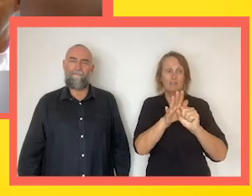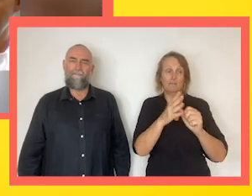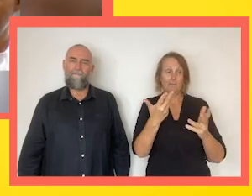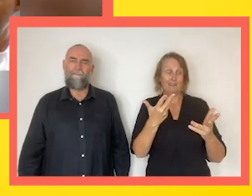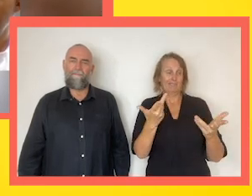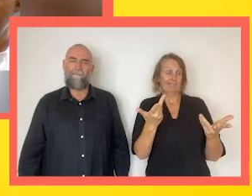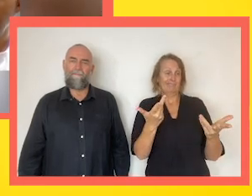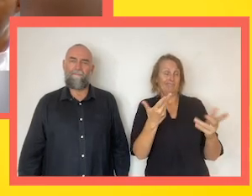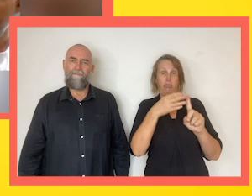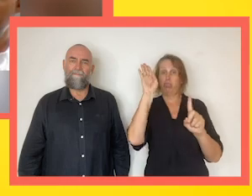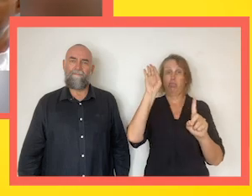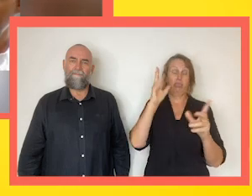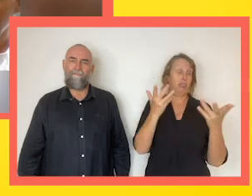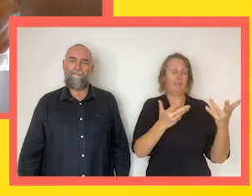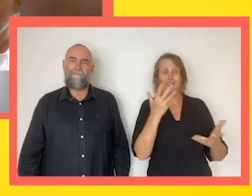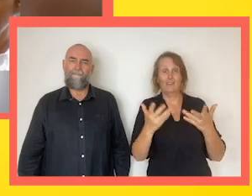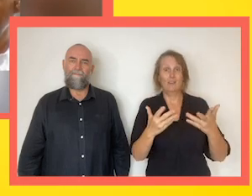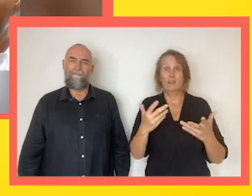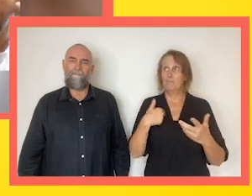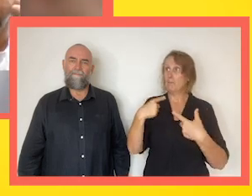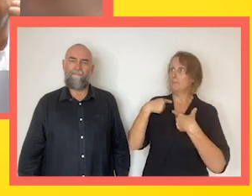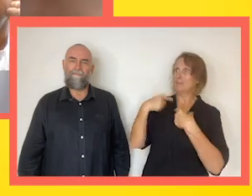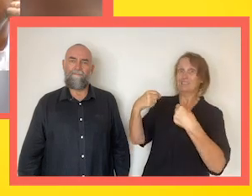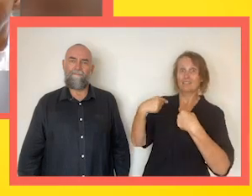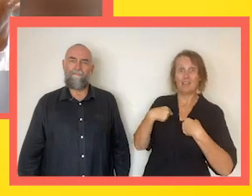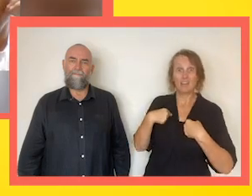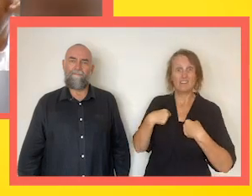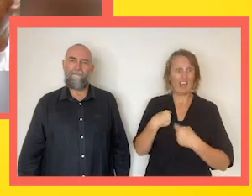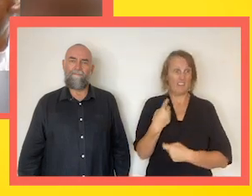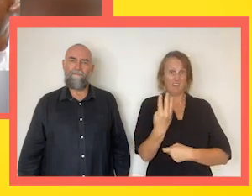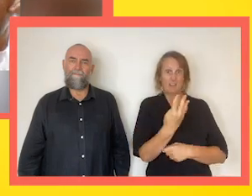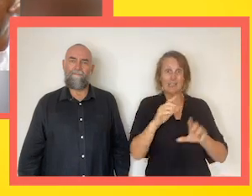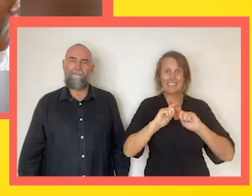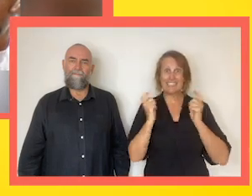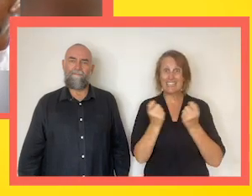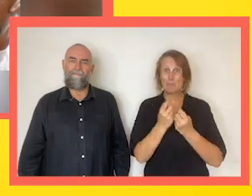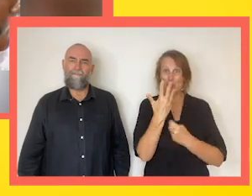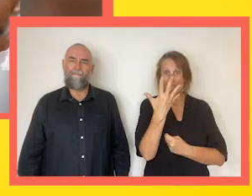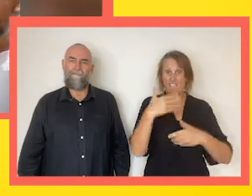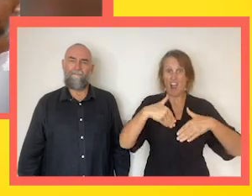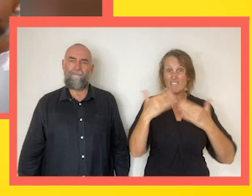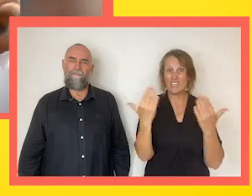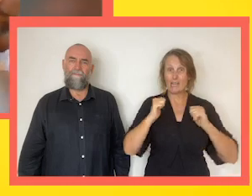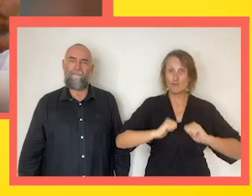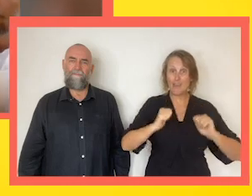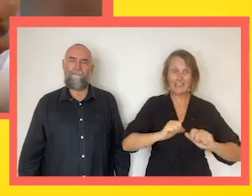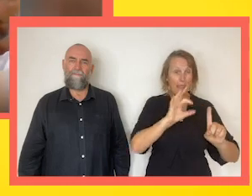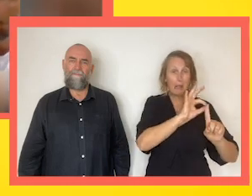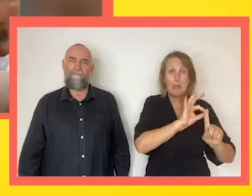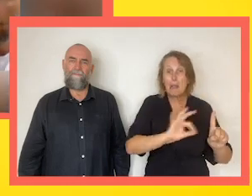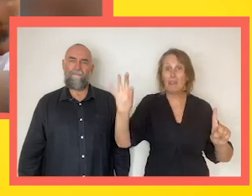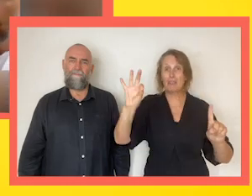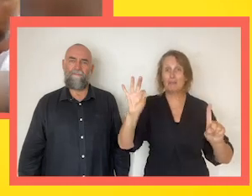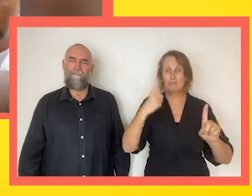of our control. Like we got selected, we rode for about 5 days together as a crew, and then we never saw each other again for 6 months till we got to